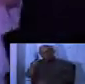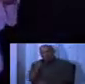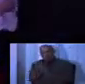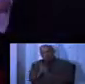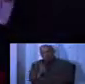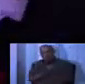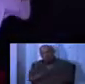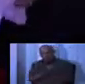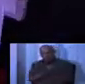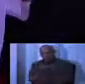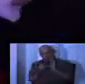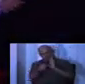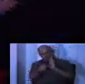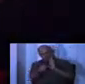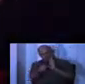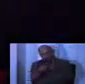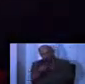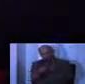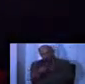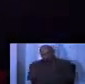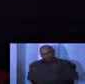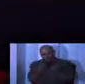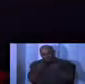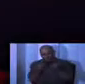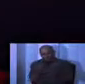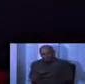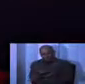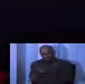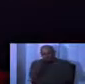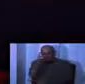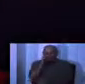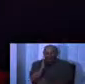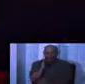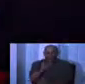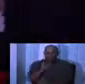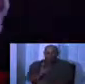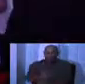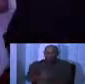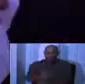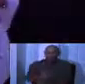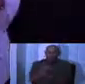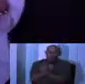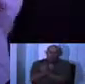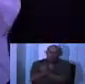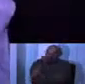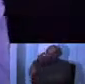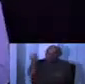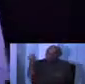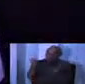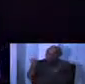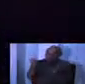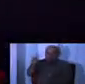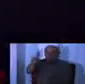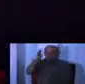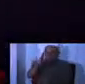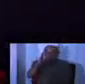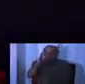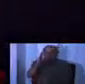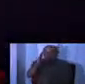a demonstration, a living demonstration of God's passionate love for all of God's